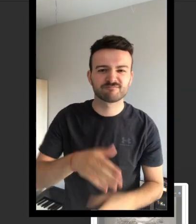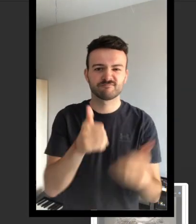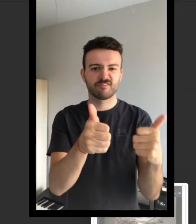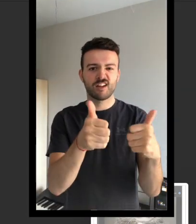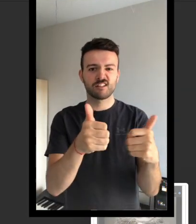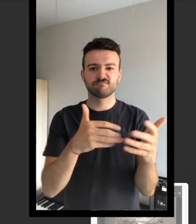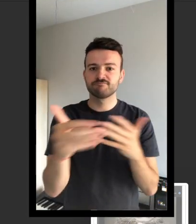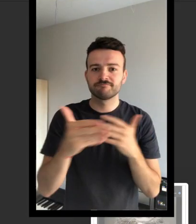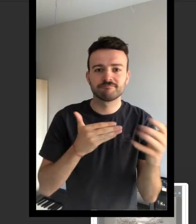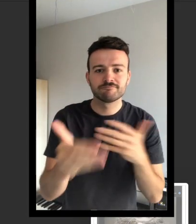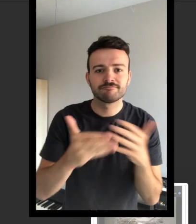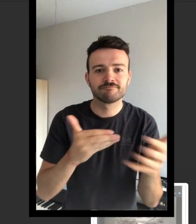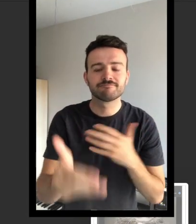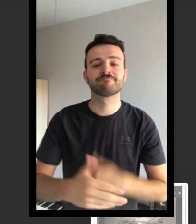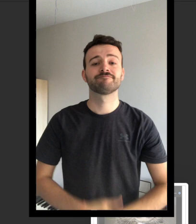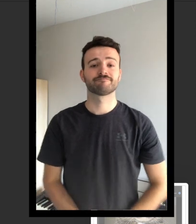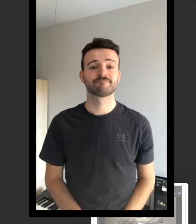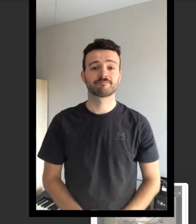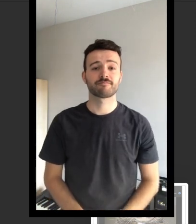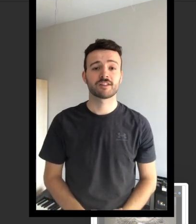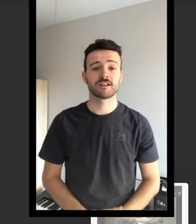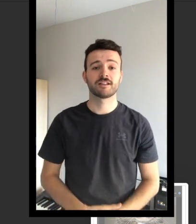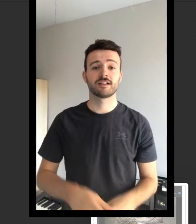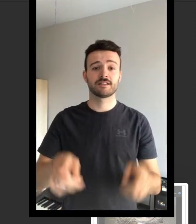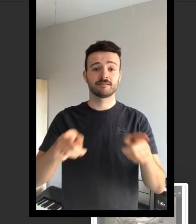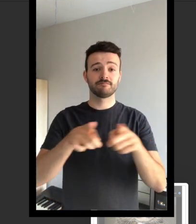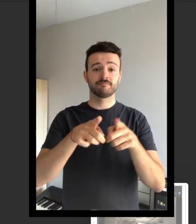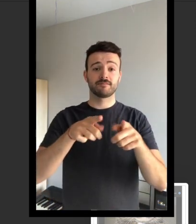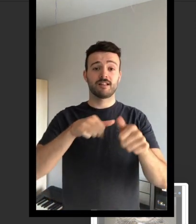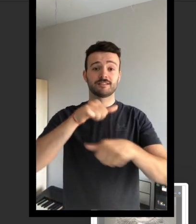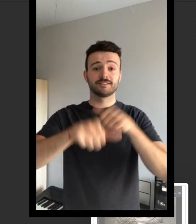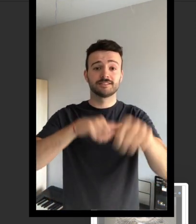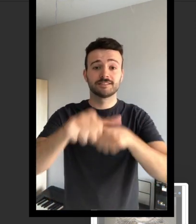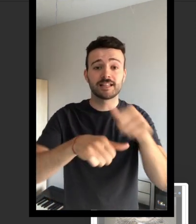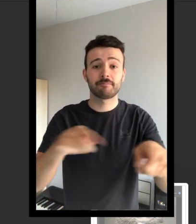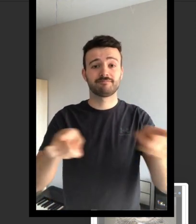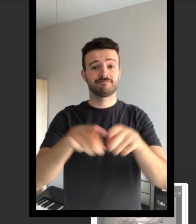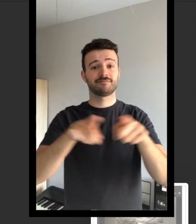So if you don't want to overlay an image onto the background, that's fine.